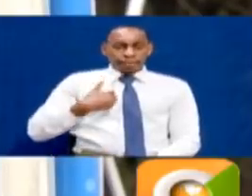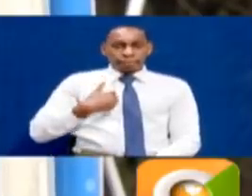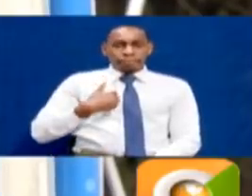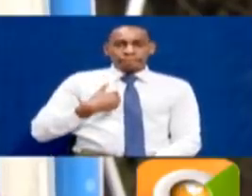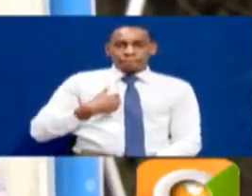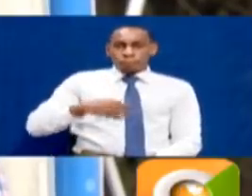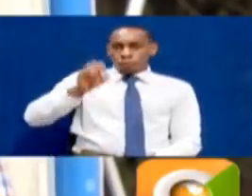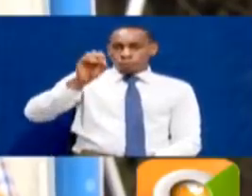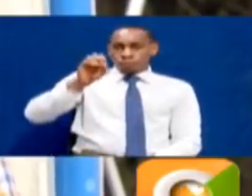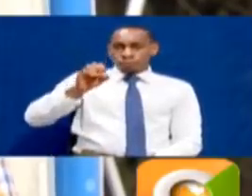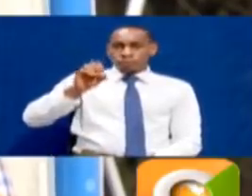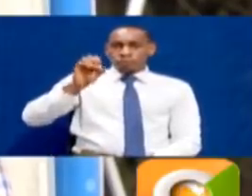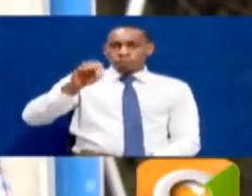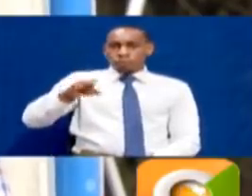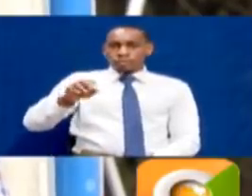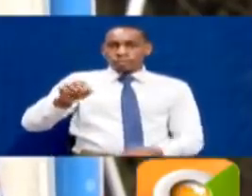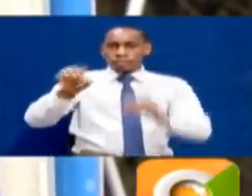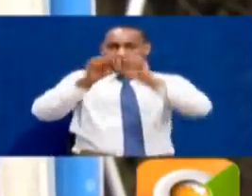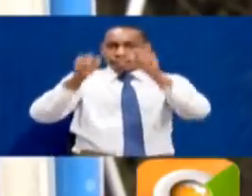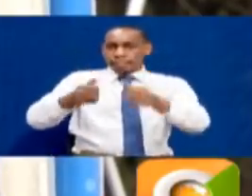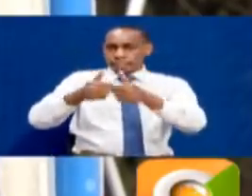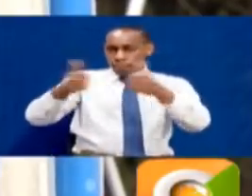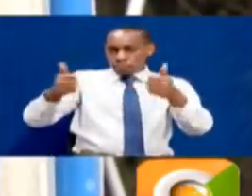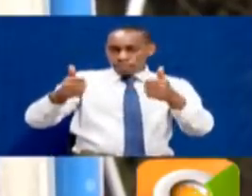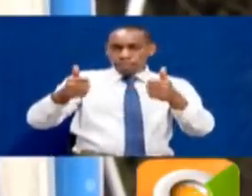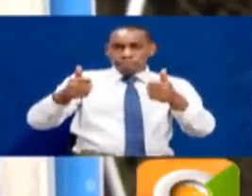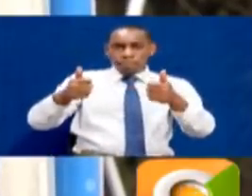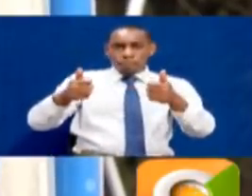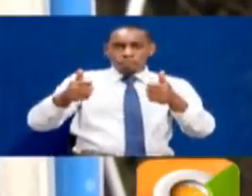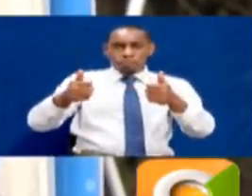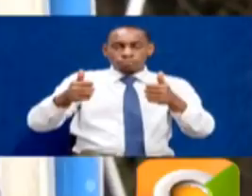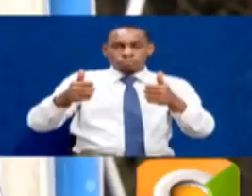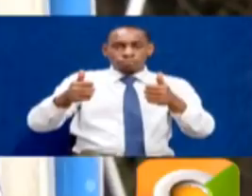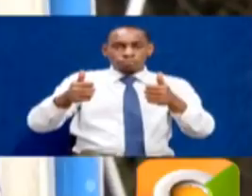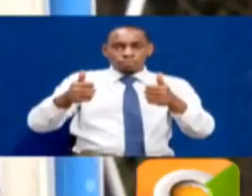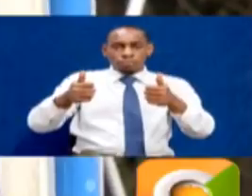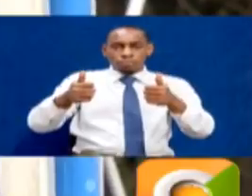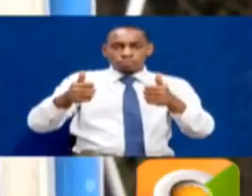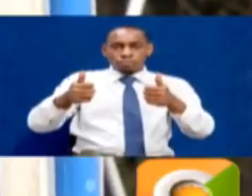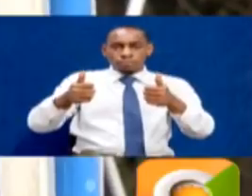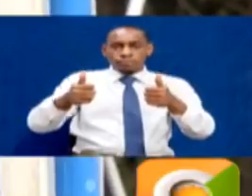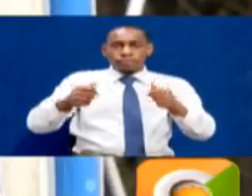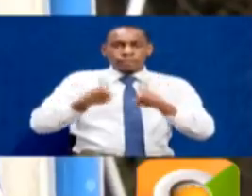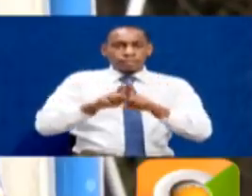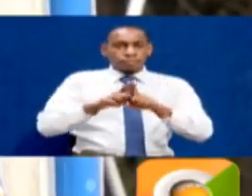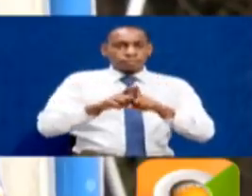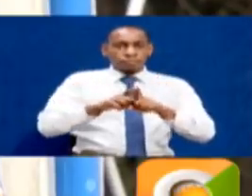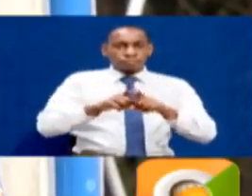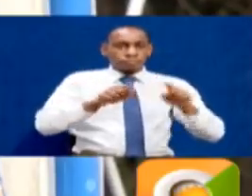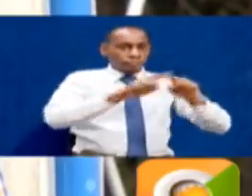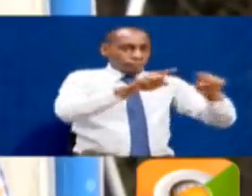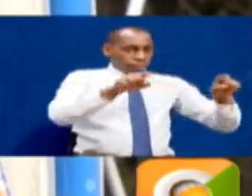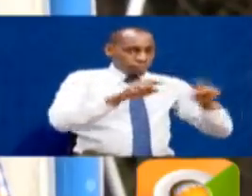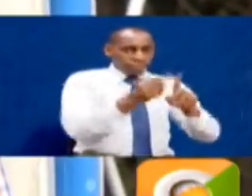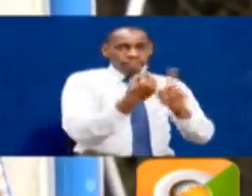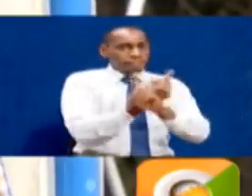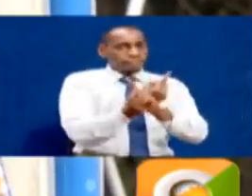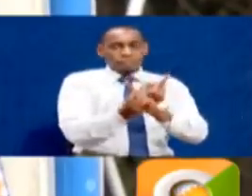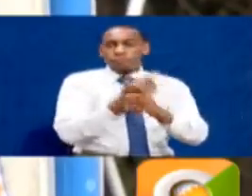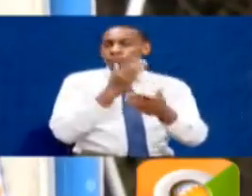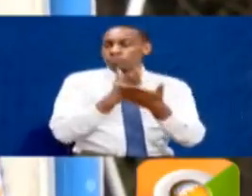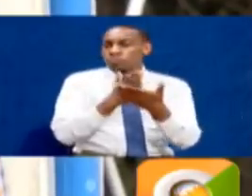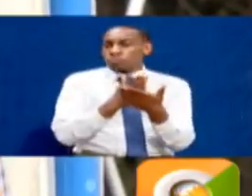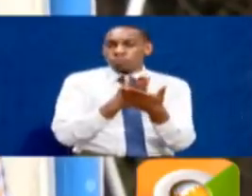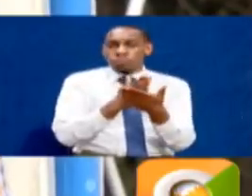waste disposal system and a separate linen and cutlery for use. so that as